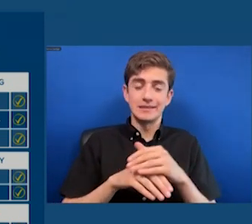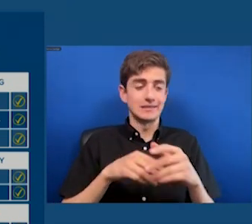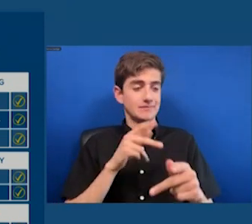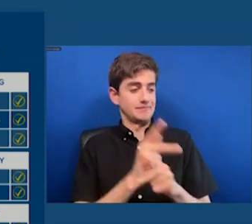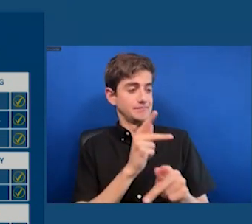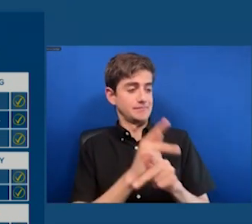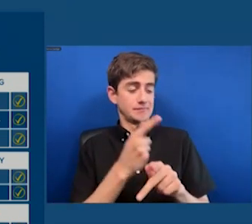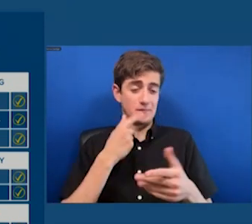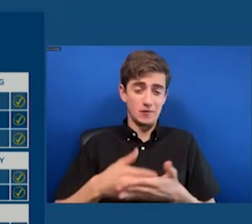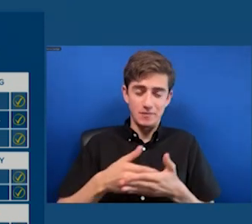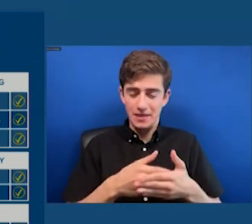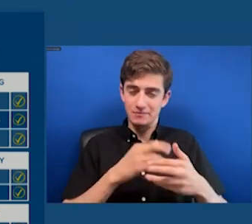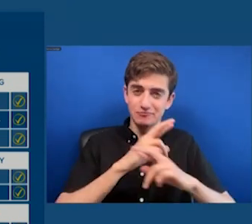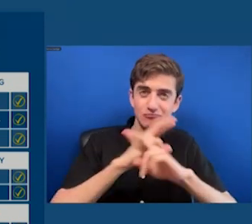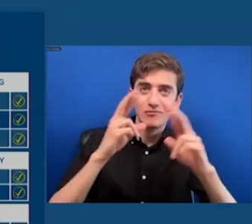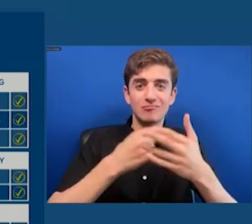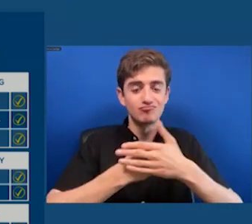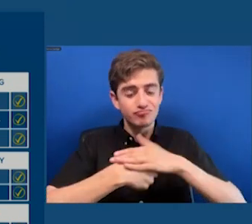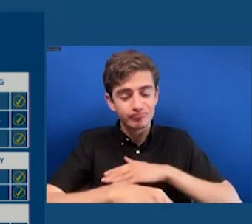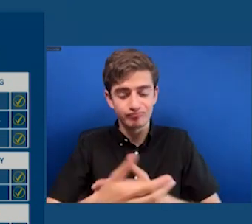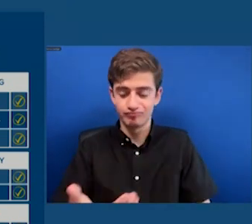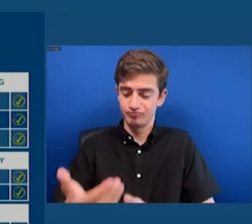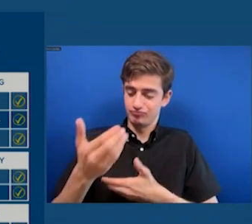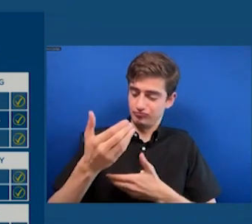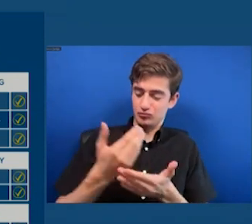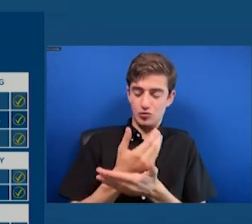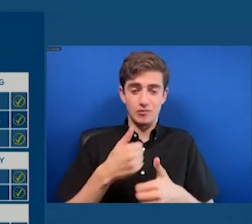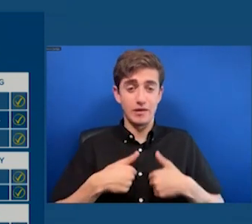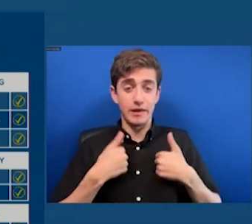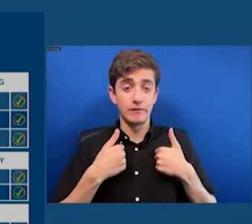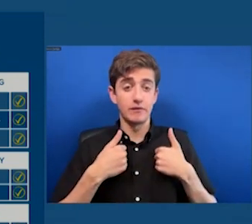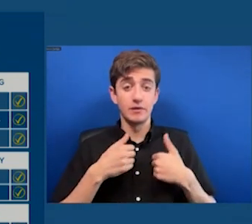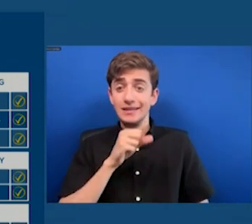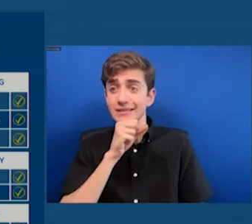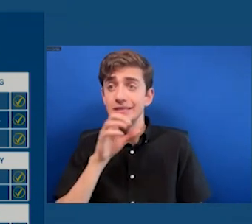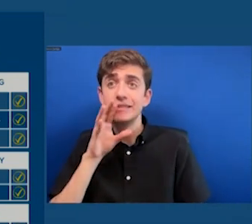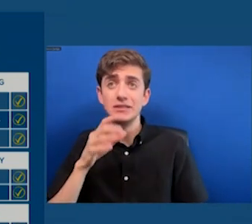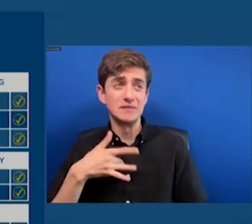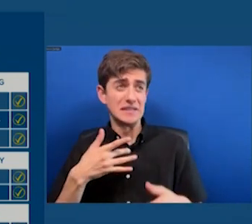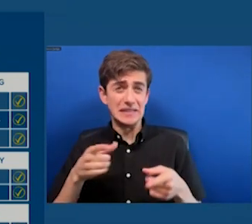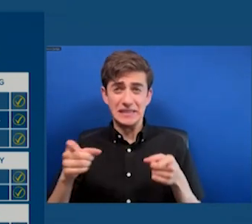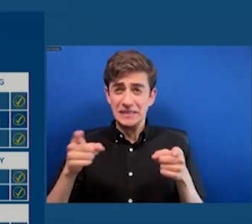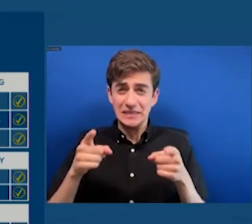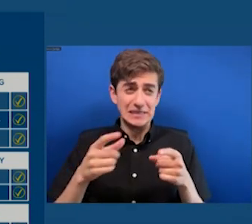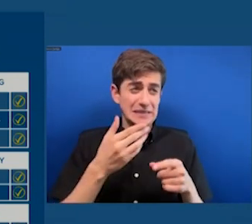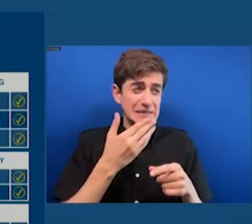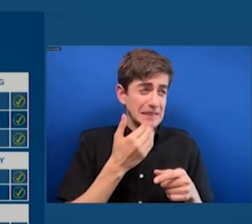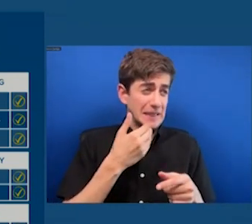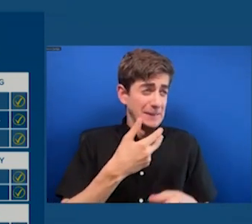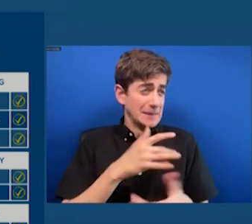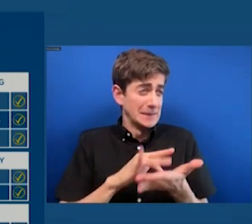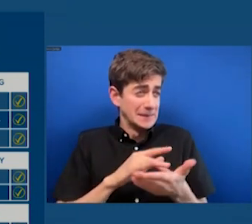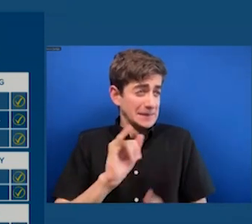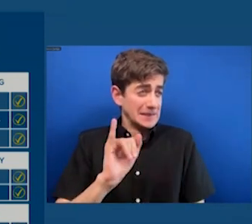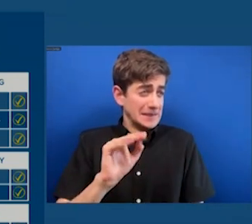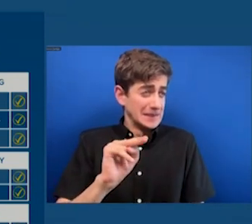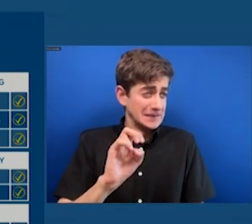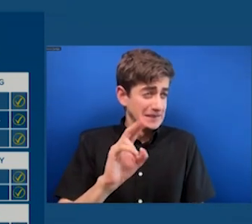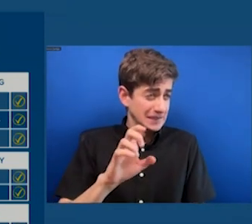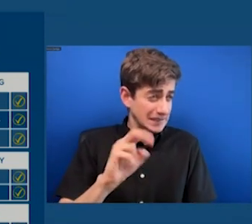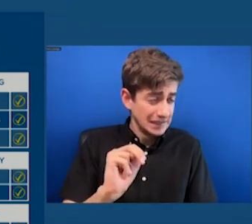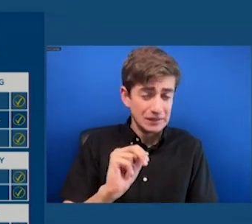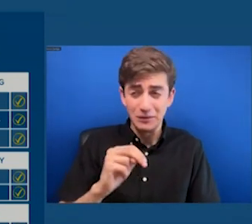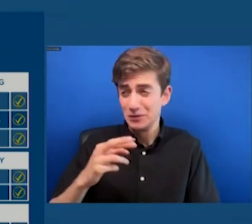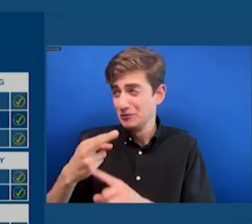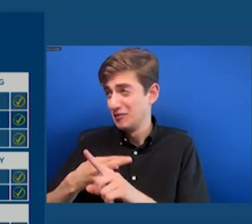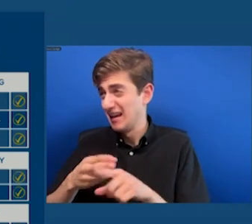world. So seniors are never left to choose between life-saving insulin and paying their rent. So every